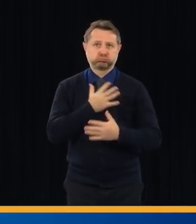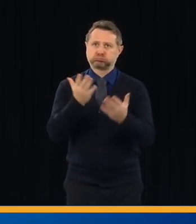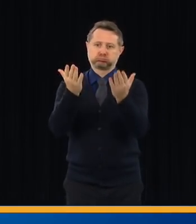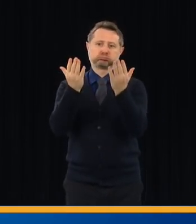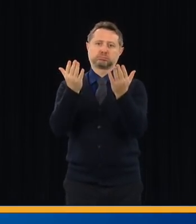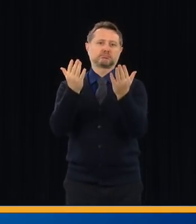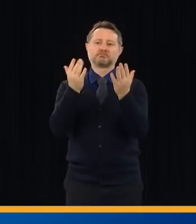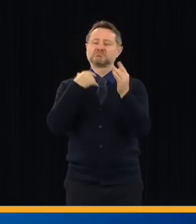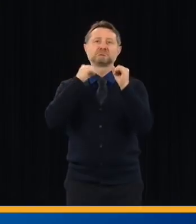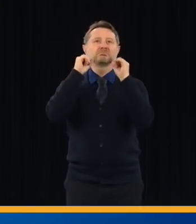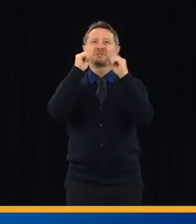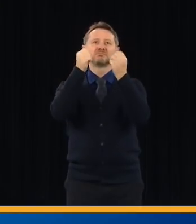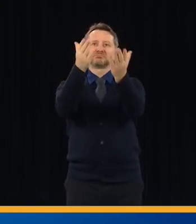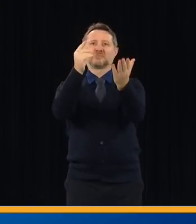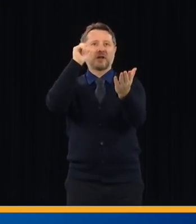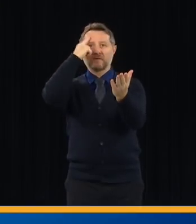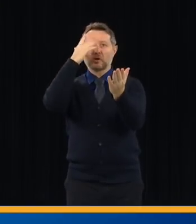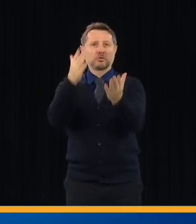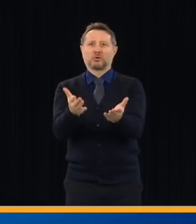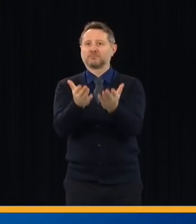astonishing and